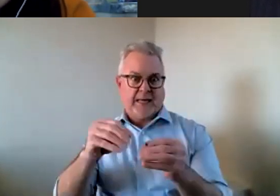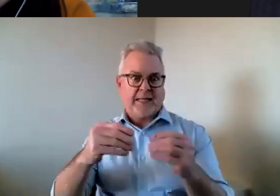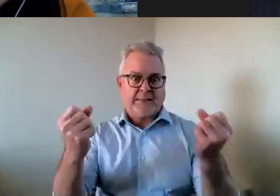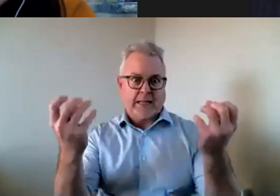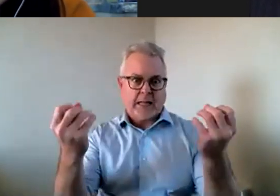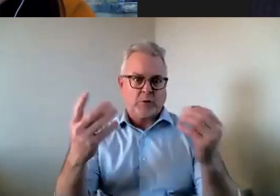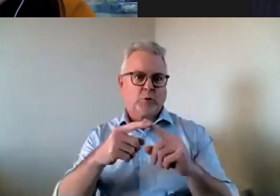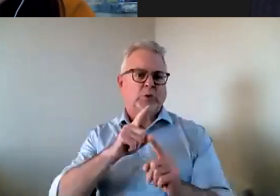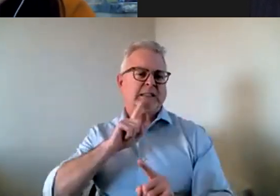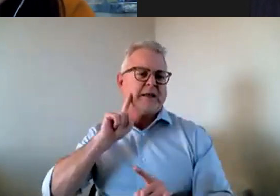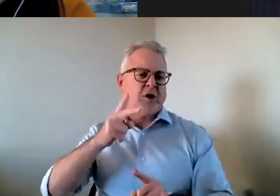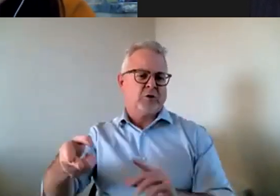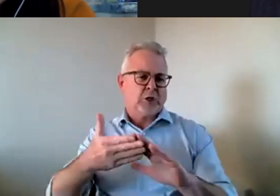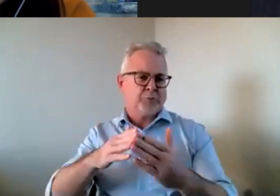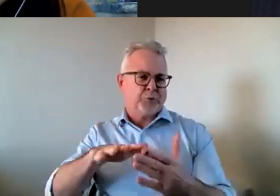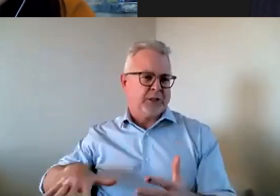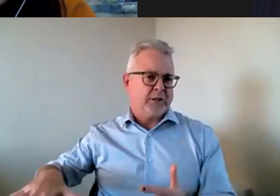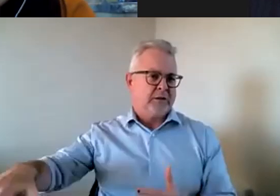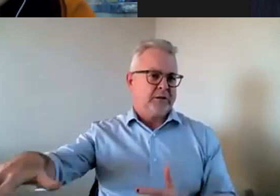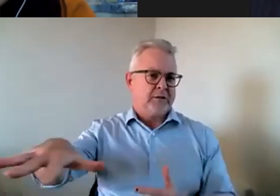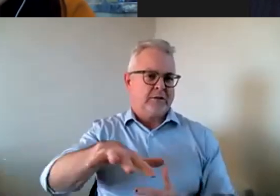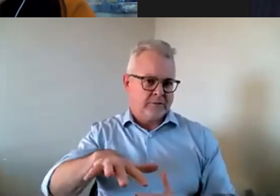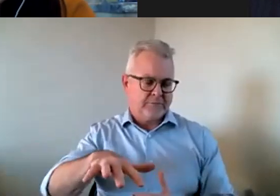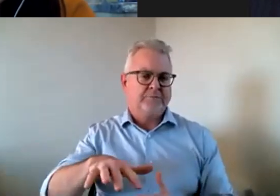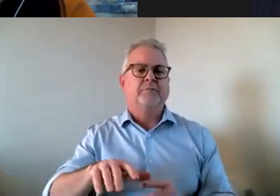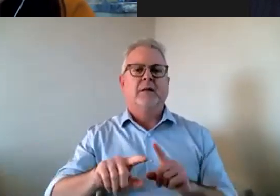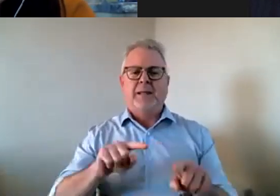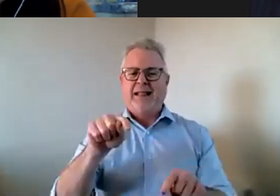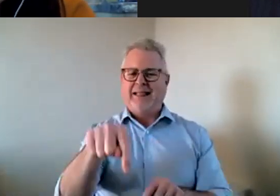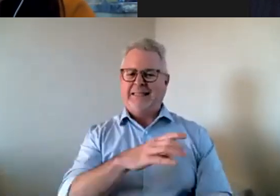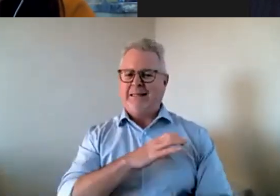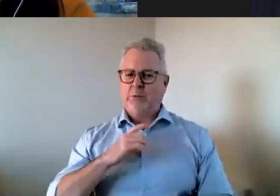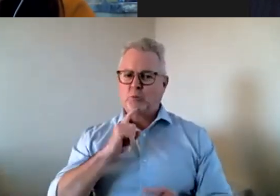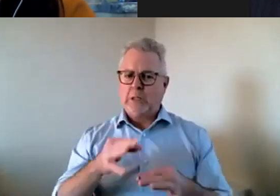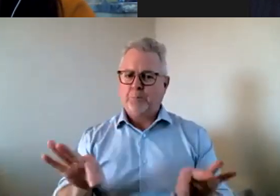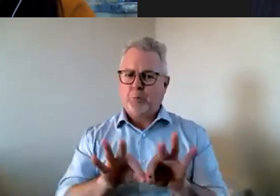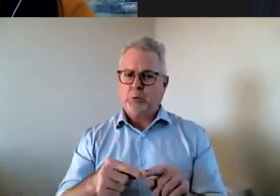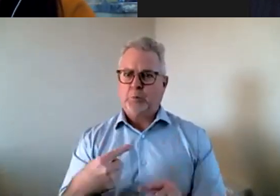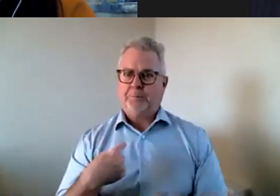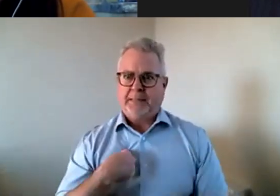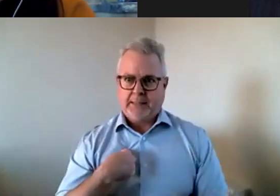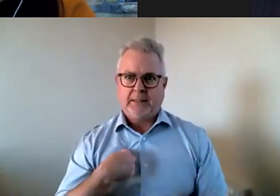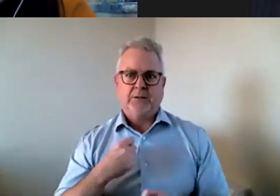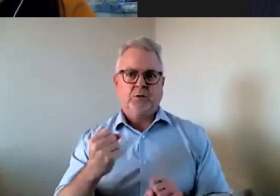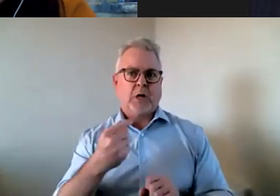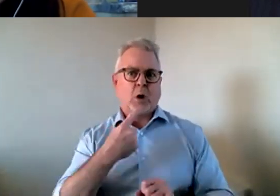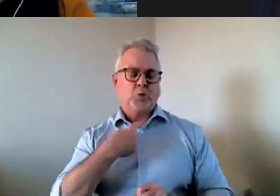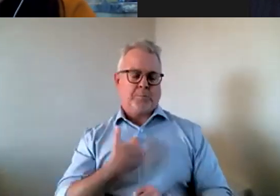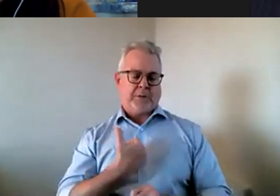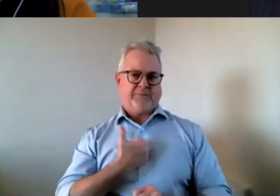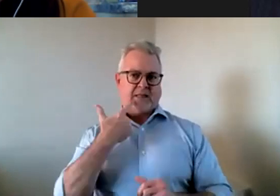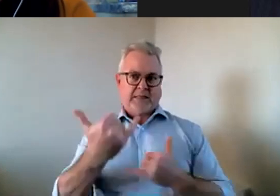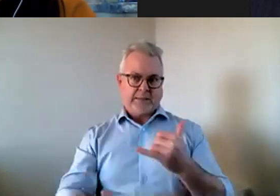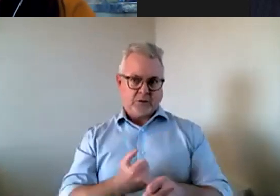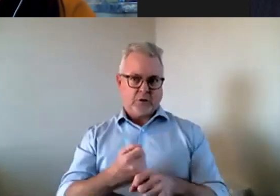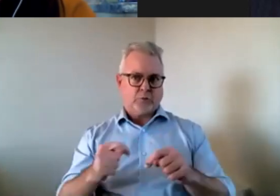and making sure that the COVID information has been spread to the deaf and hard of hearing community in Rhode Island. This committee is really important